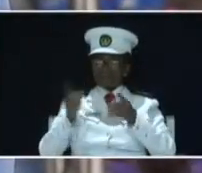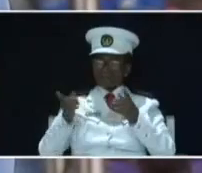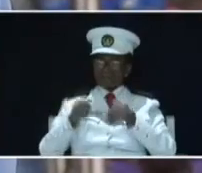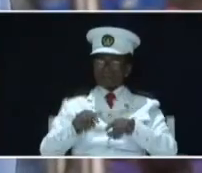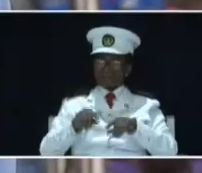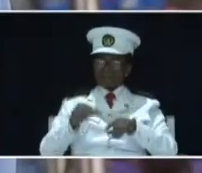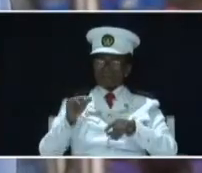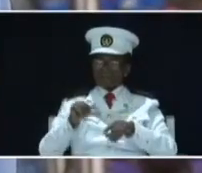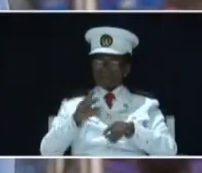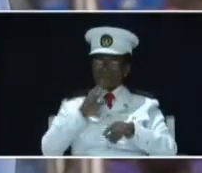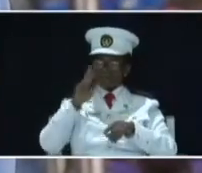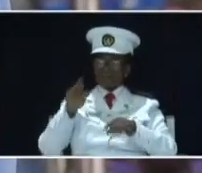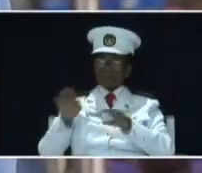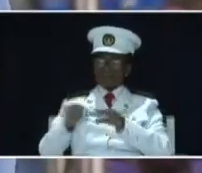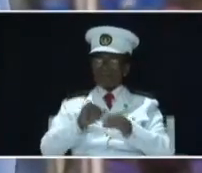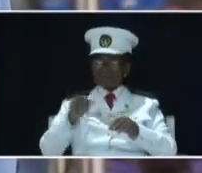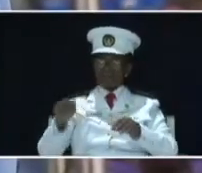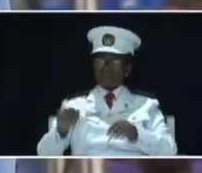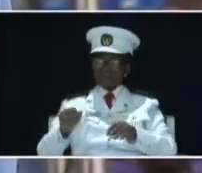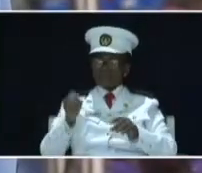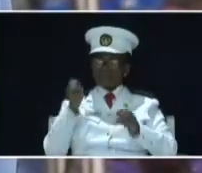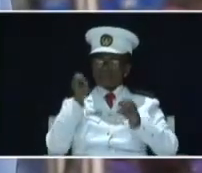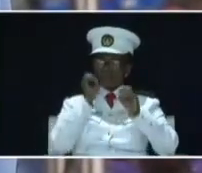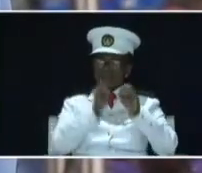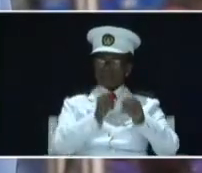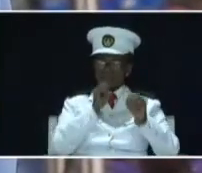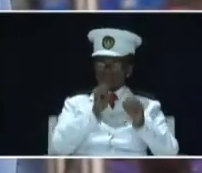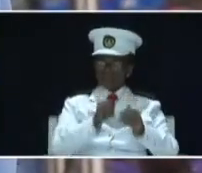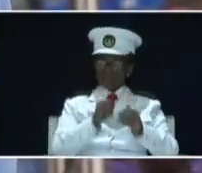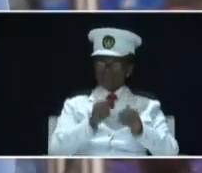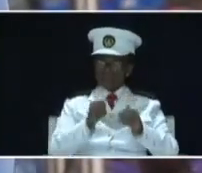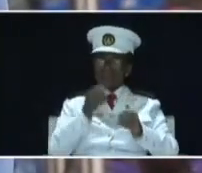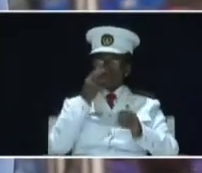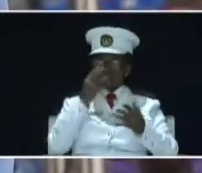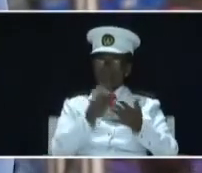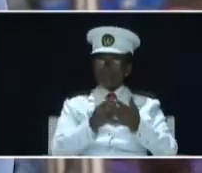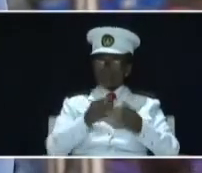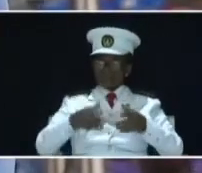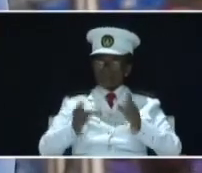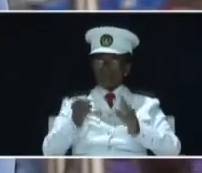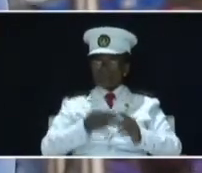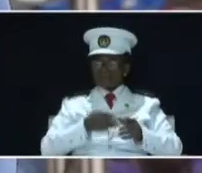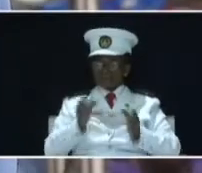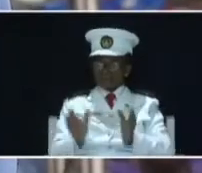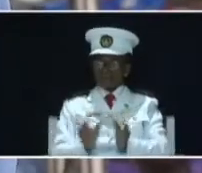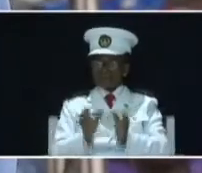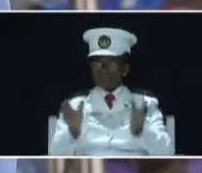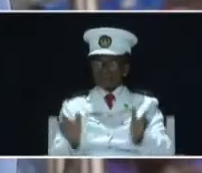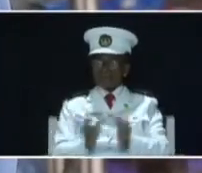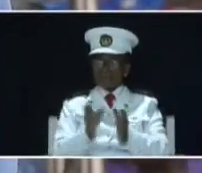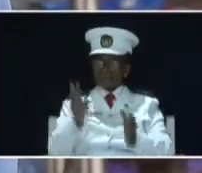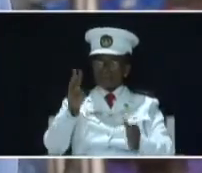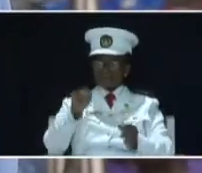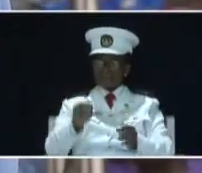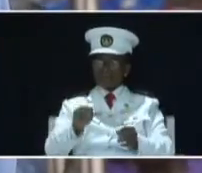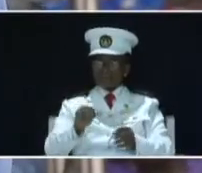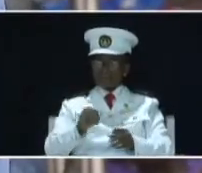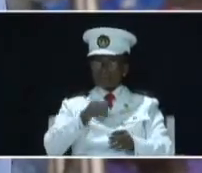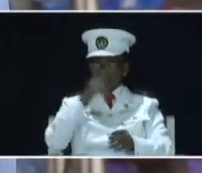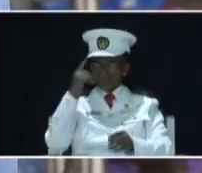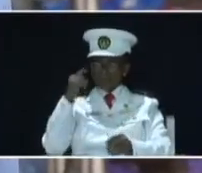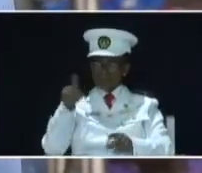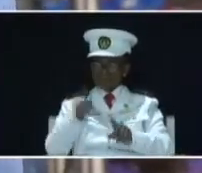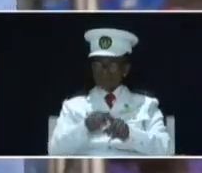They are doing excellently well now. Let's encourage them so that they will continue to do so.